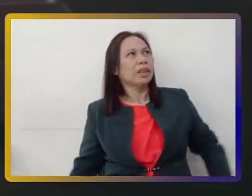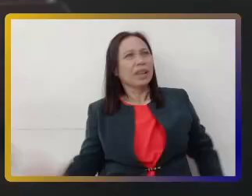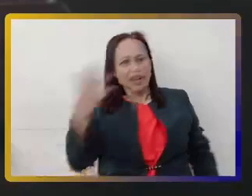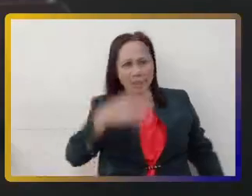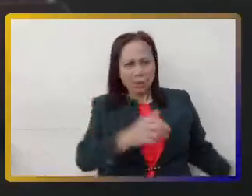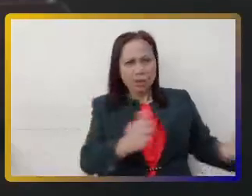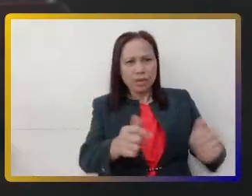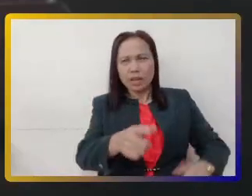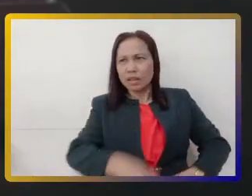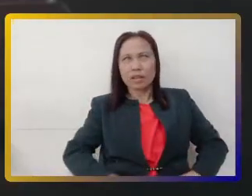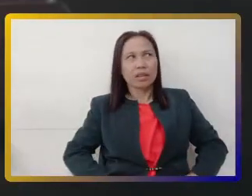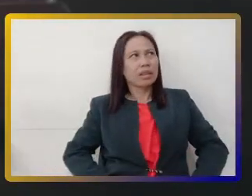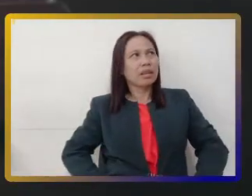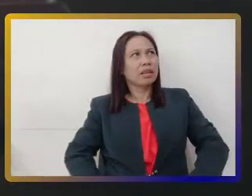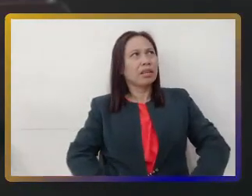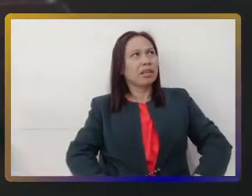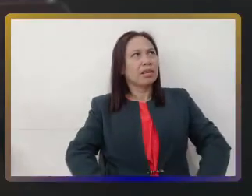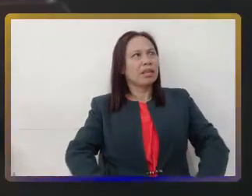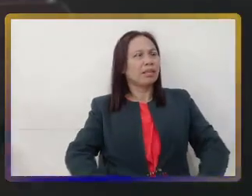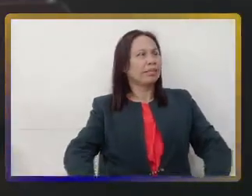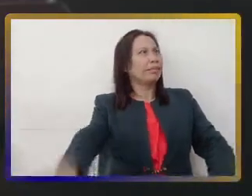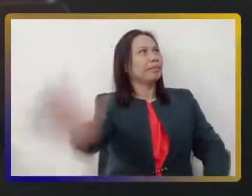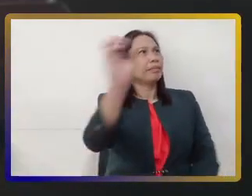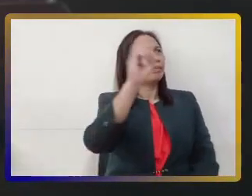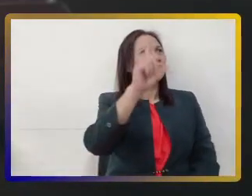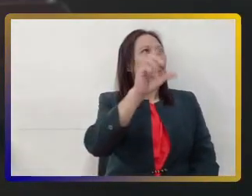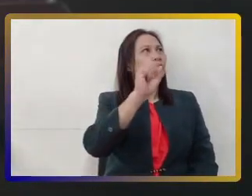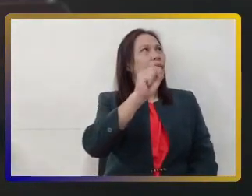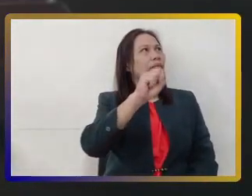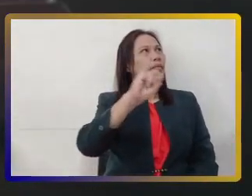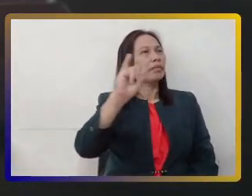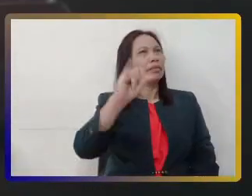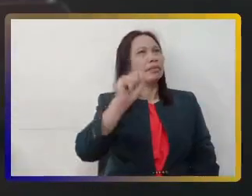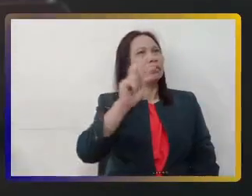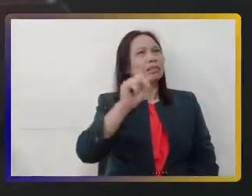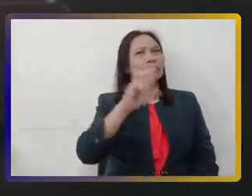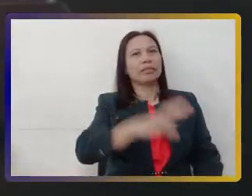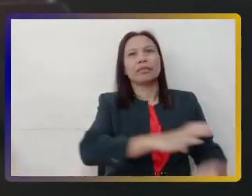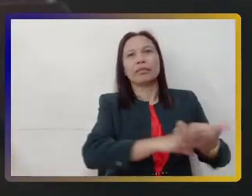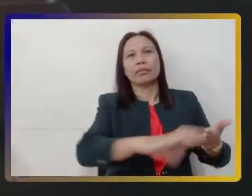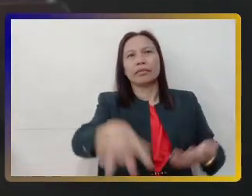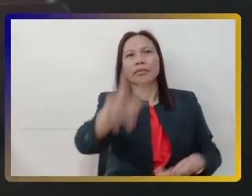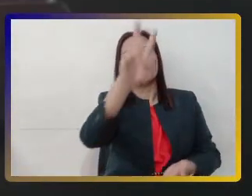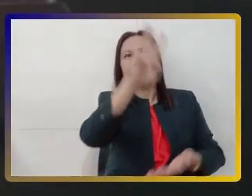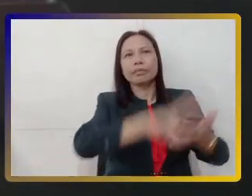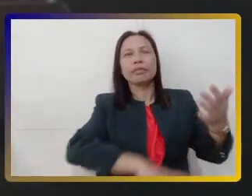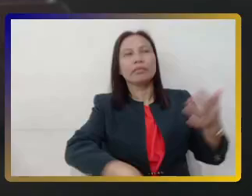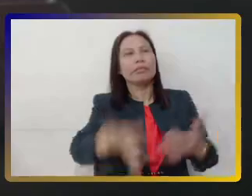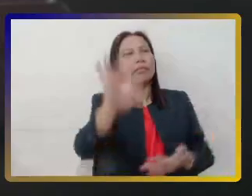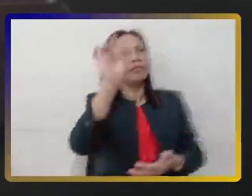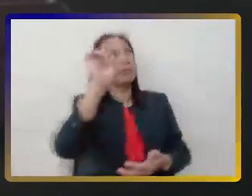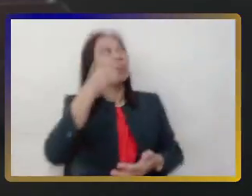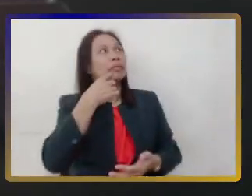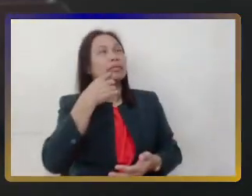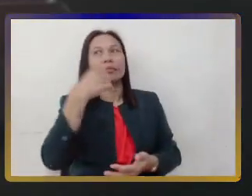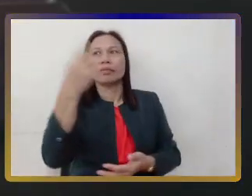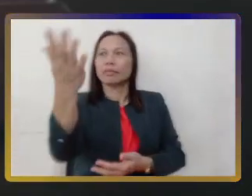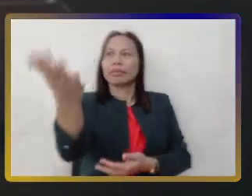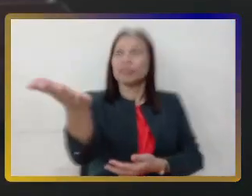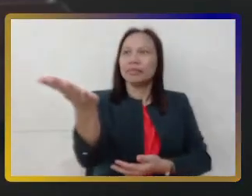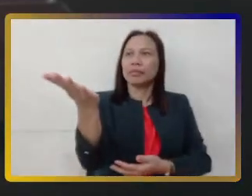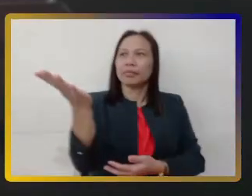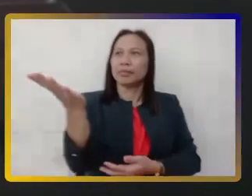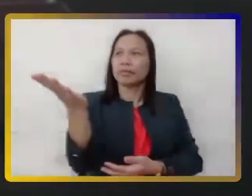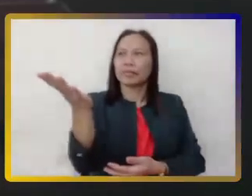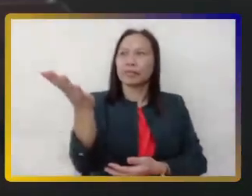more all righti 2 ver8 Bible be l